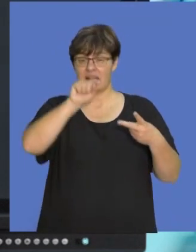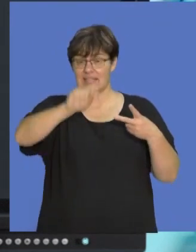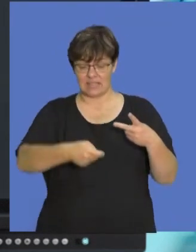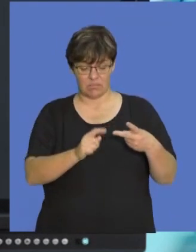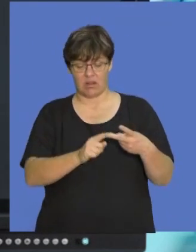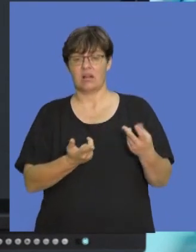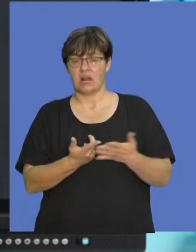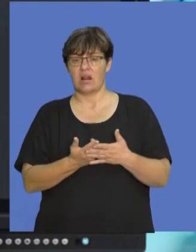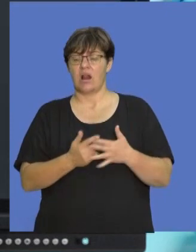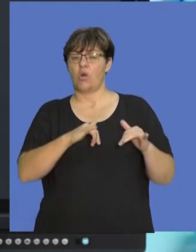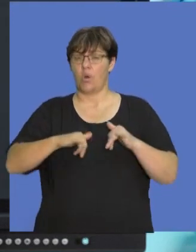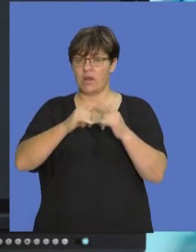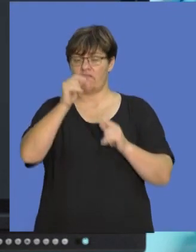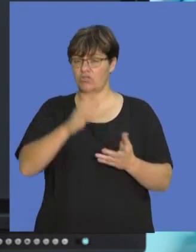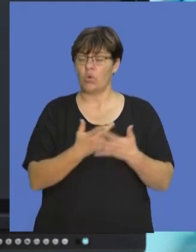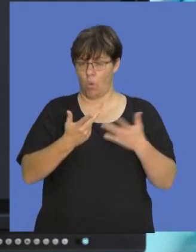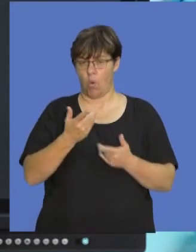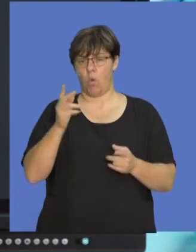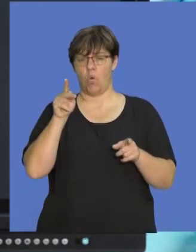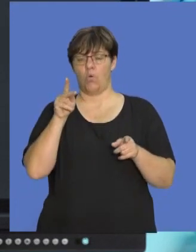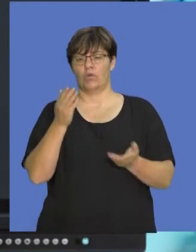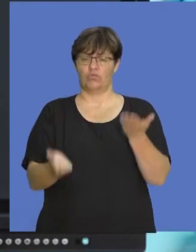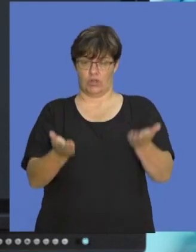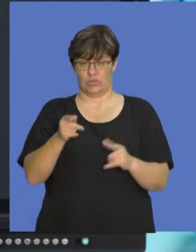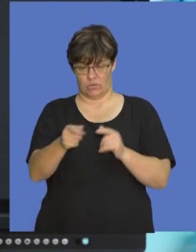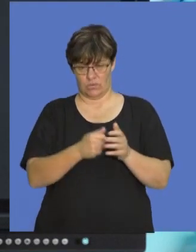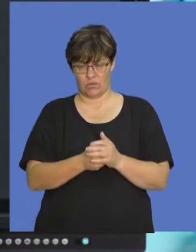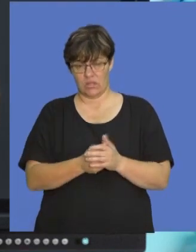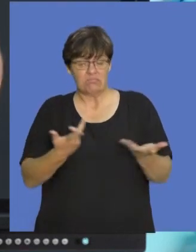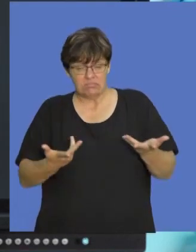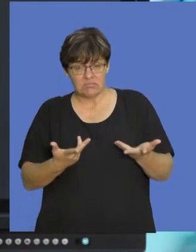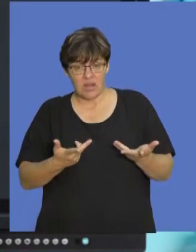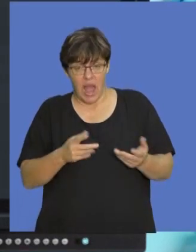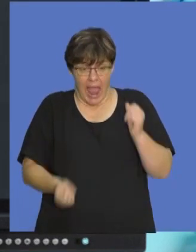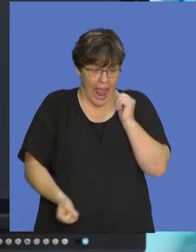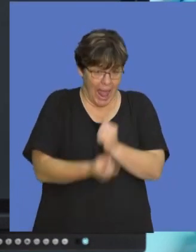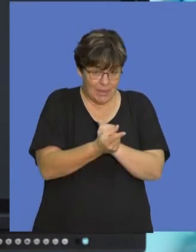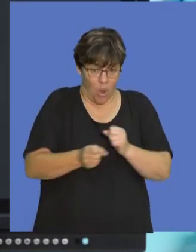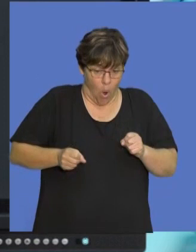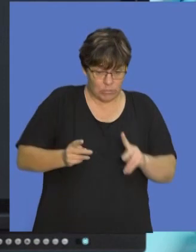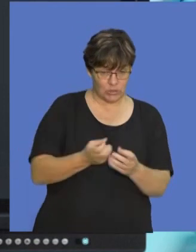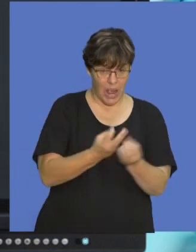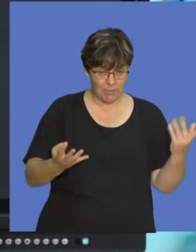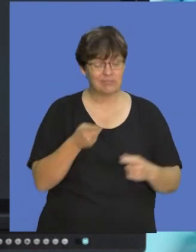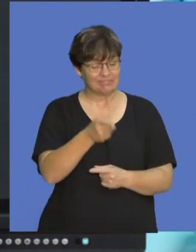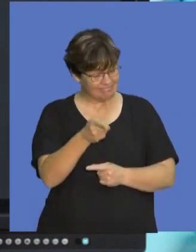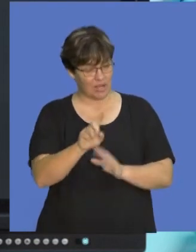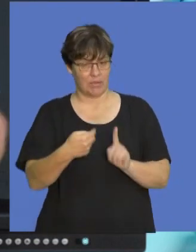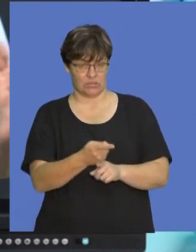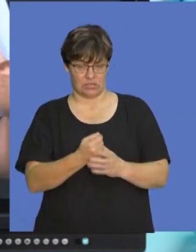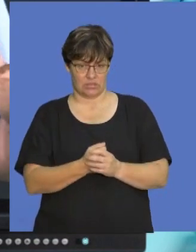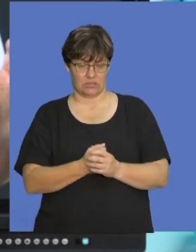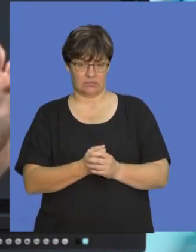a fraction, a decimal, a common fraction, or a ratio. It's all about the chance of something happening.